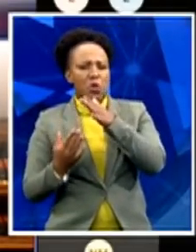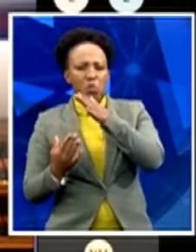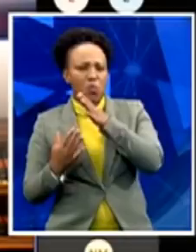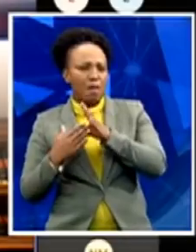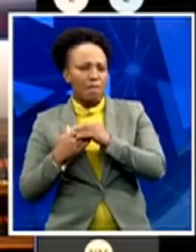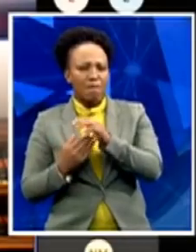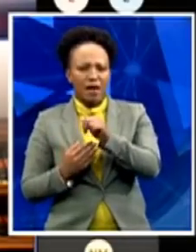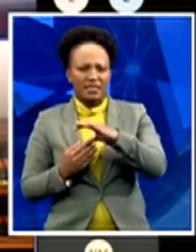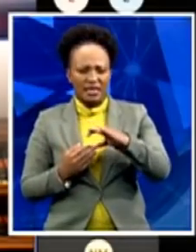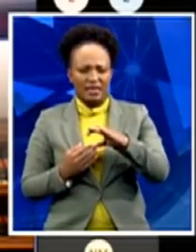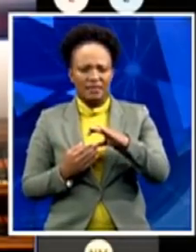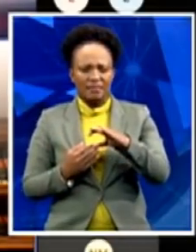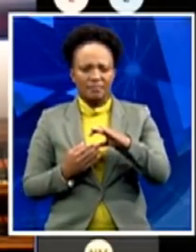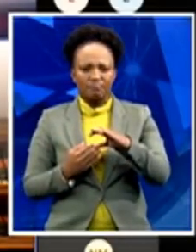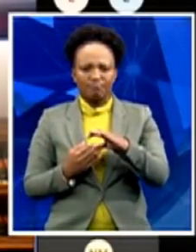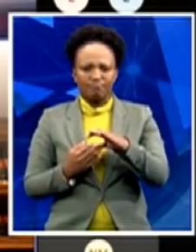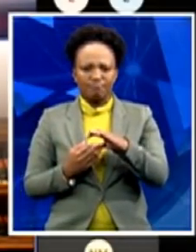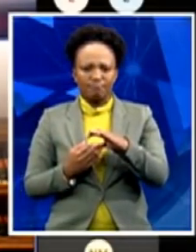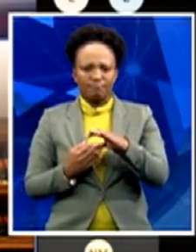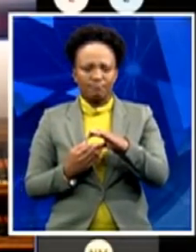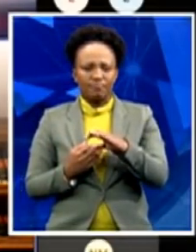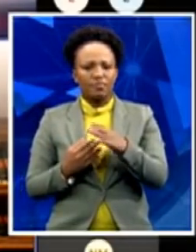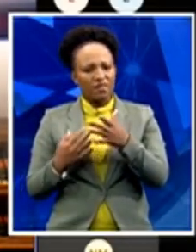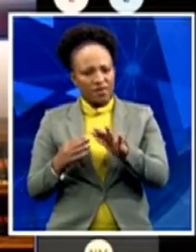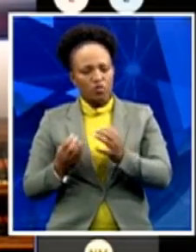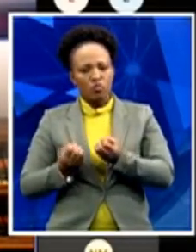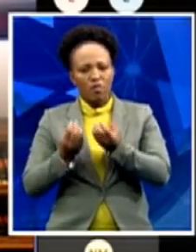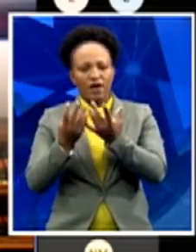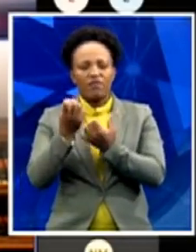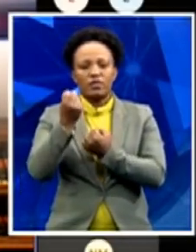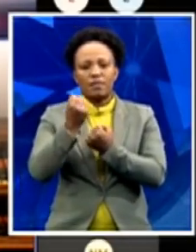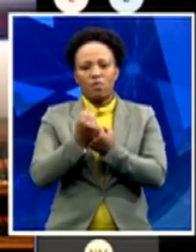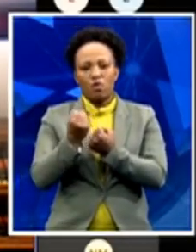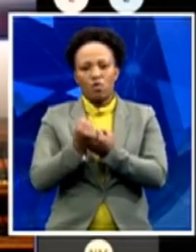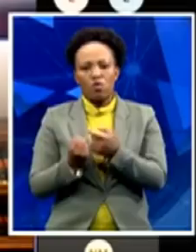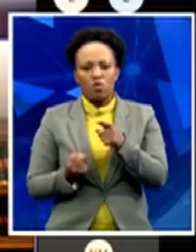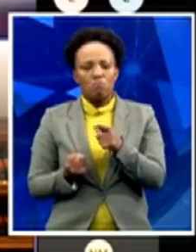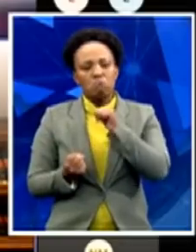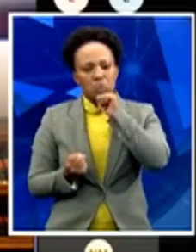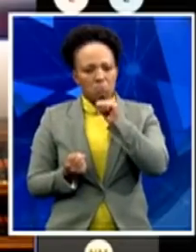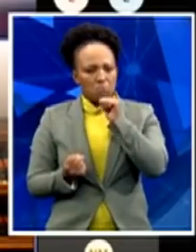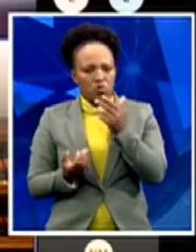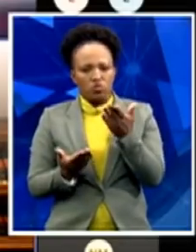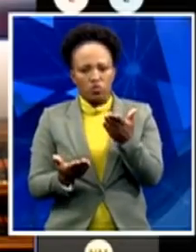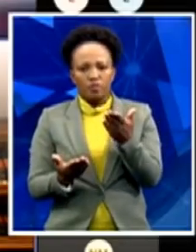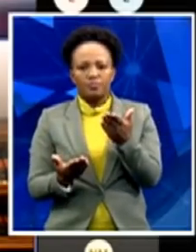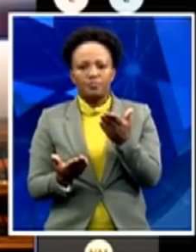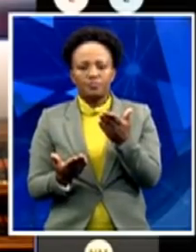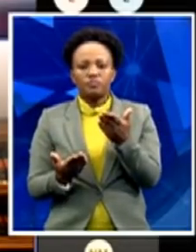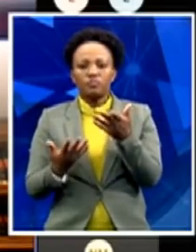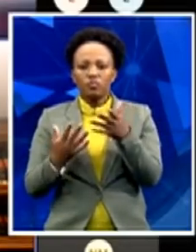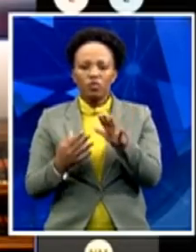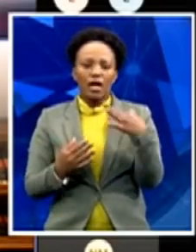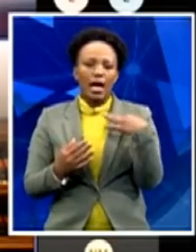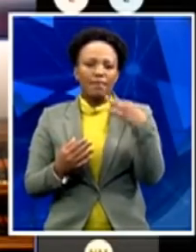is provided in support of that. But be that as it may, one must consider the application on the basis that he is a member of the